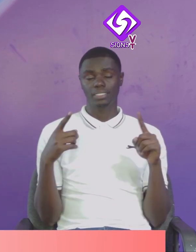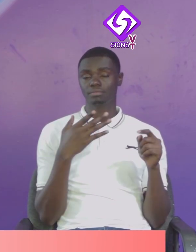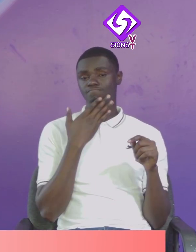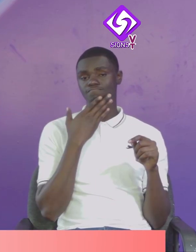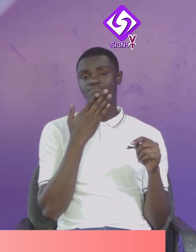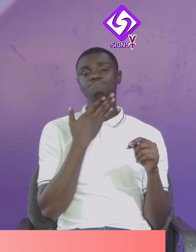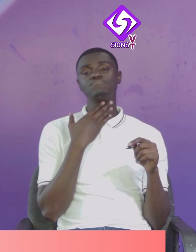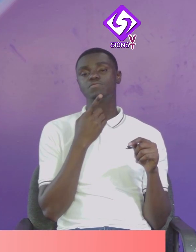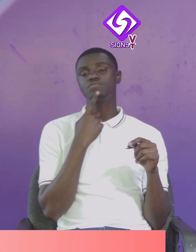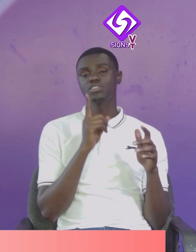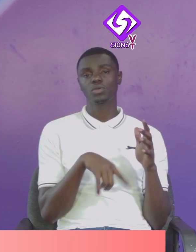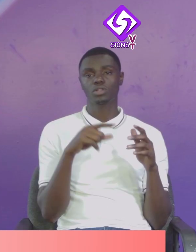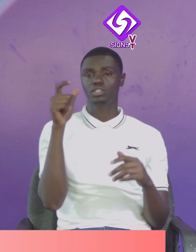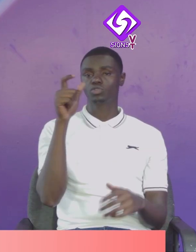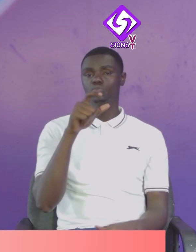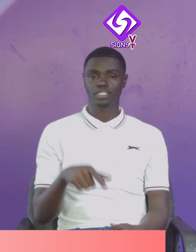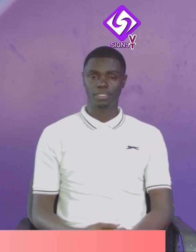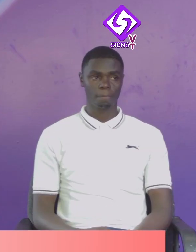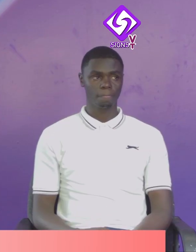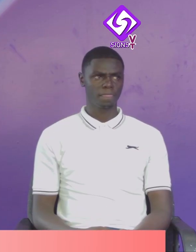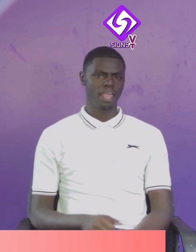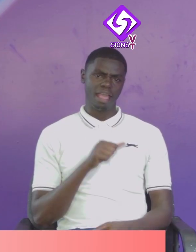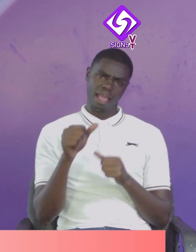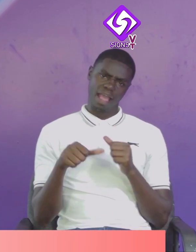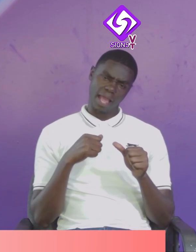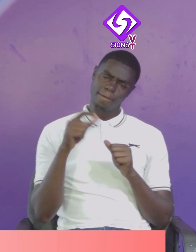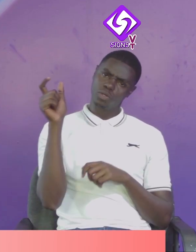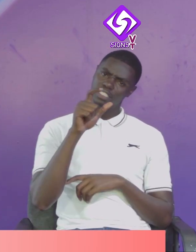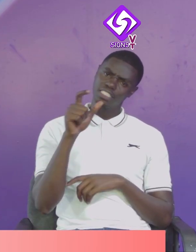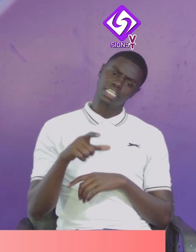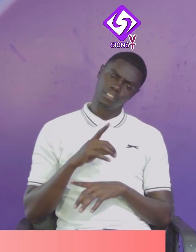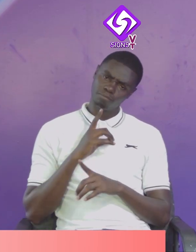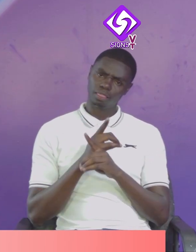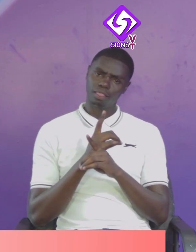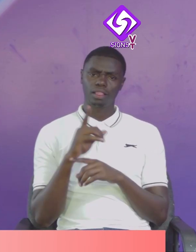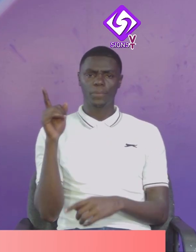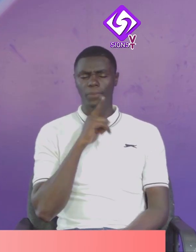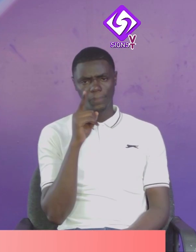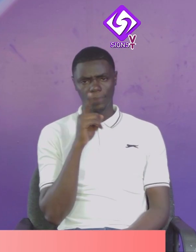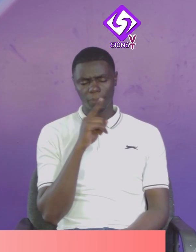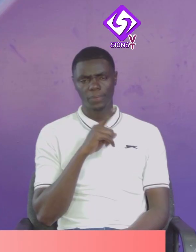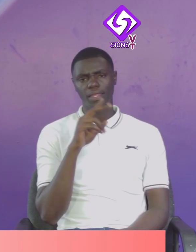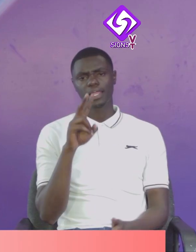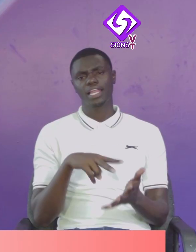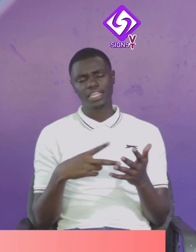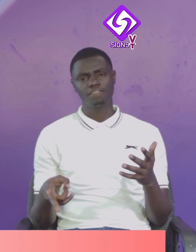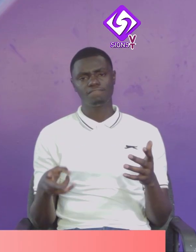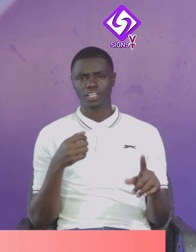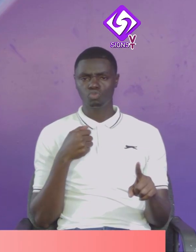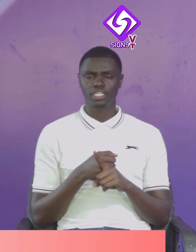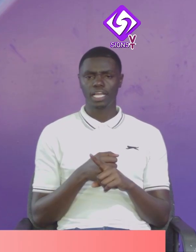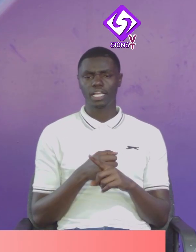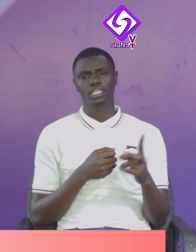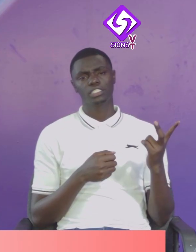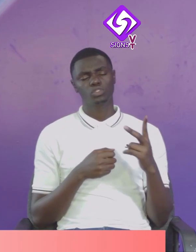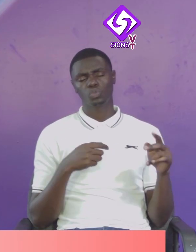say to Italy now, about Italy, they have been defending so much. Yes. They failed to attack. And those 2